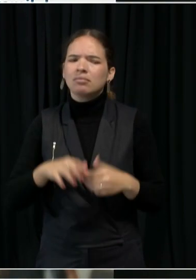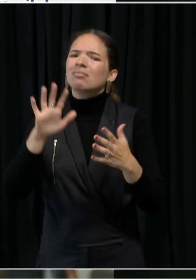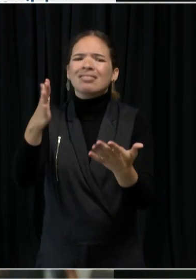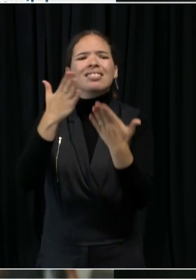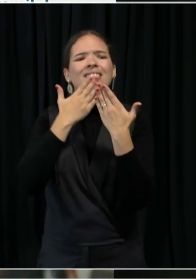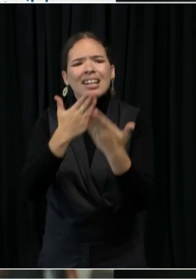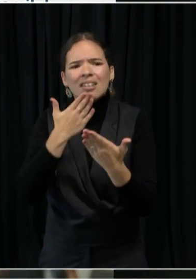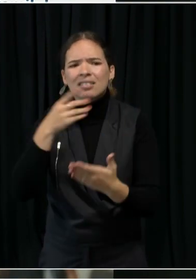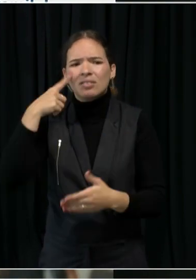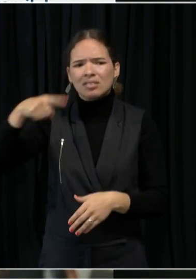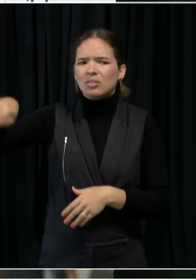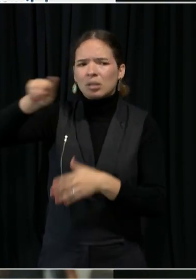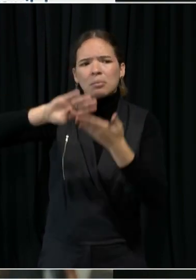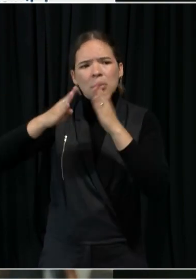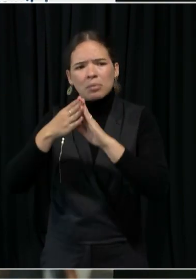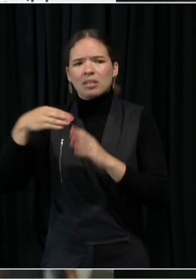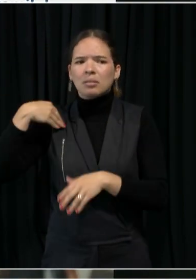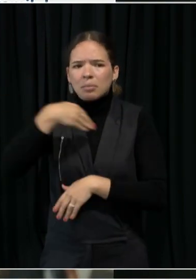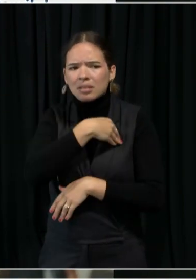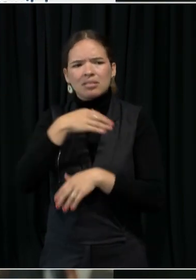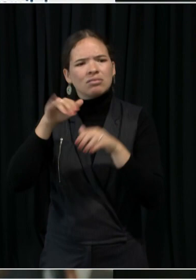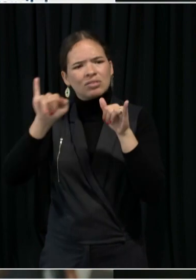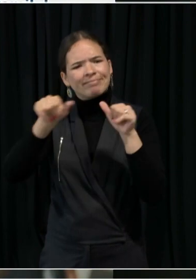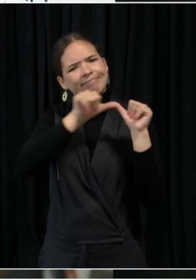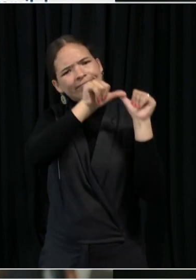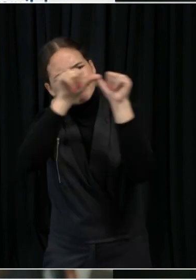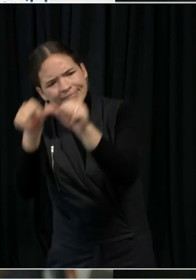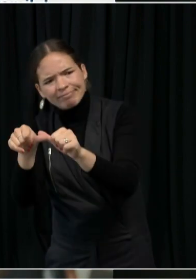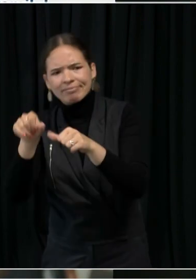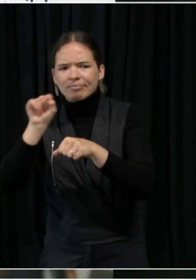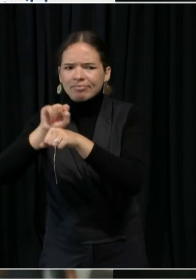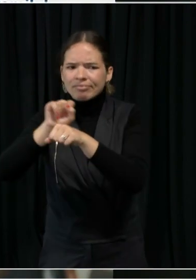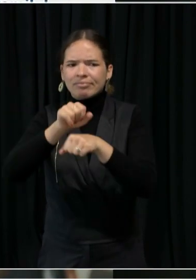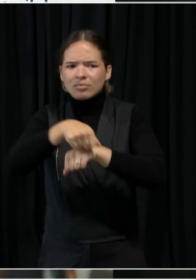foot off the gas. Let's hear it for Ward 8.